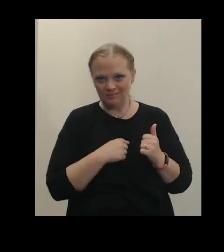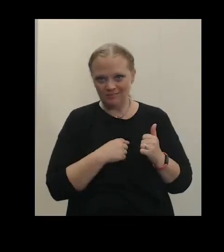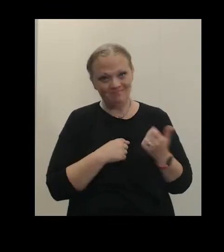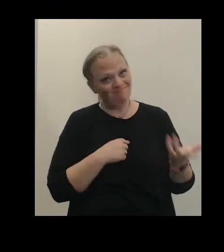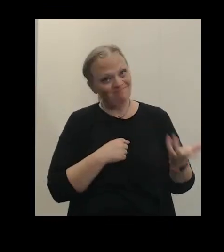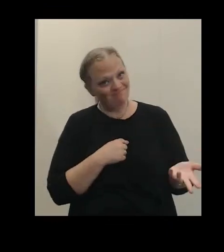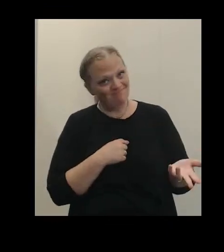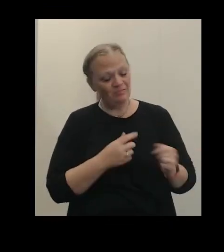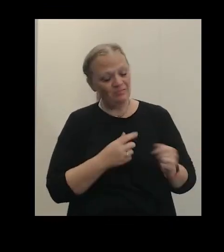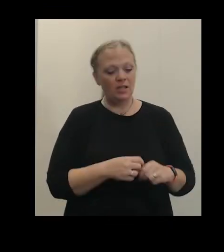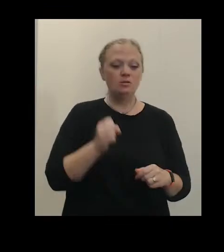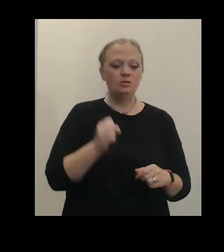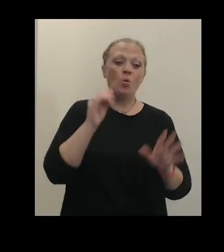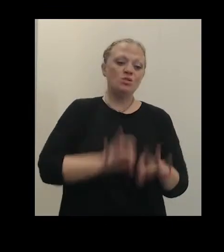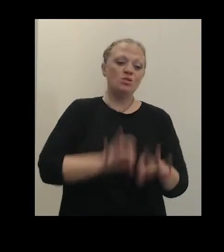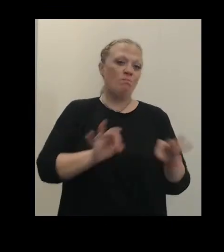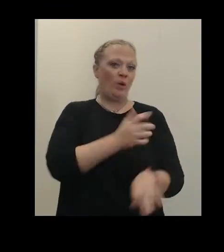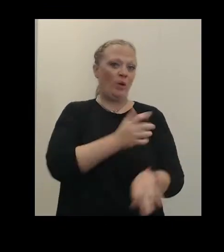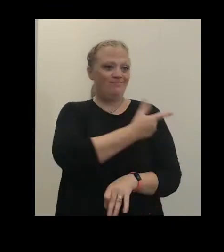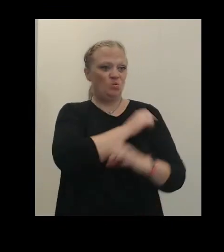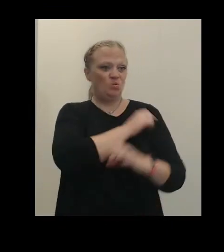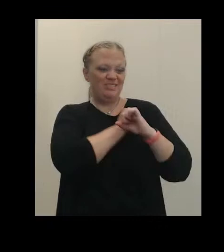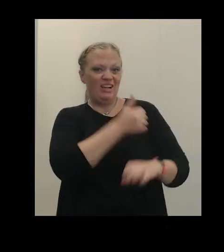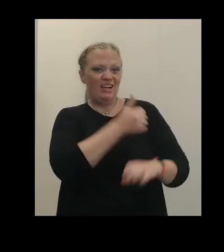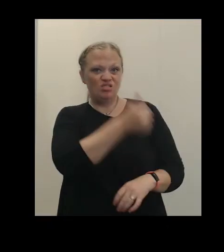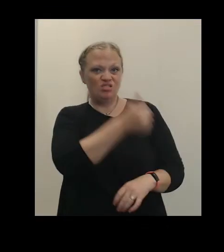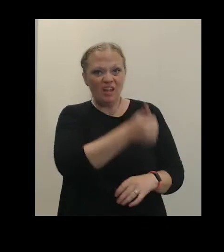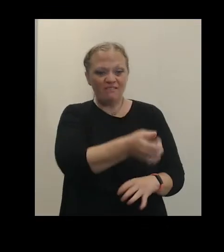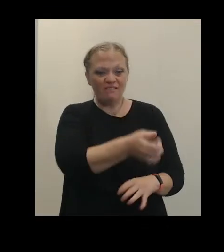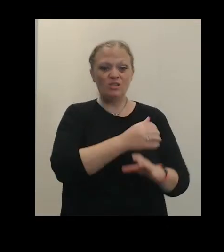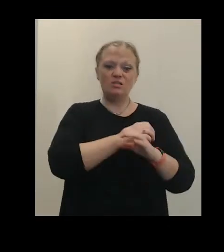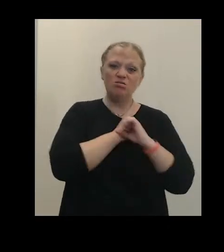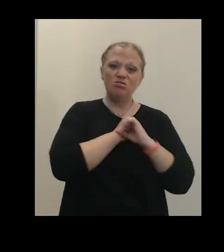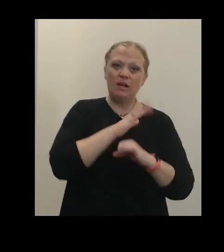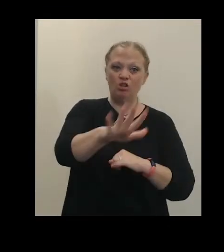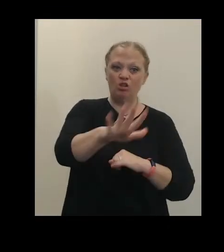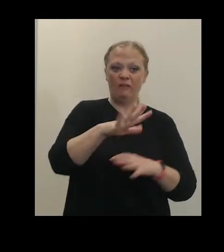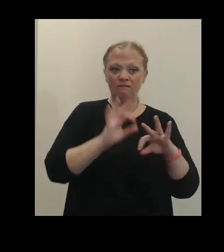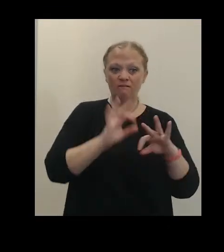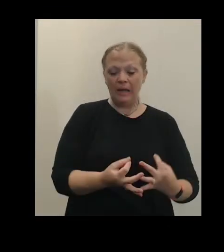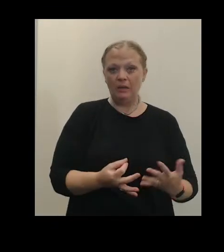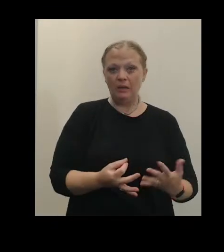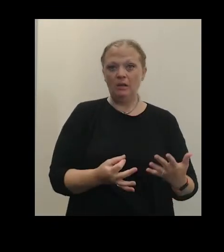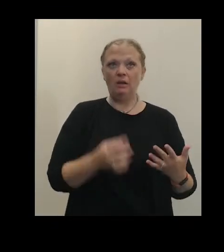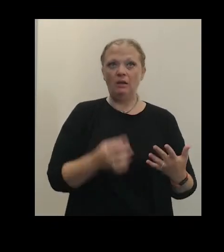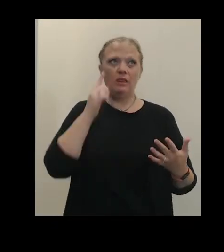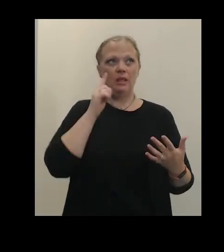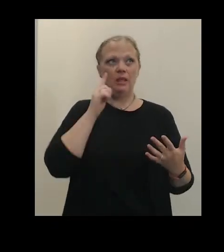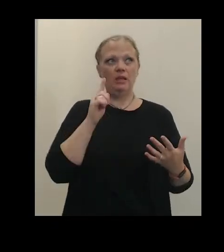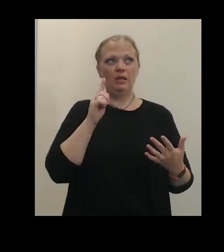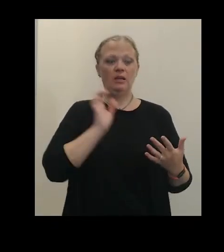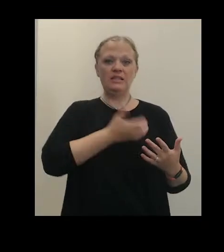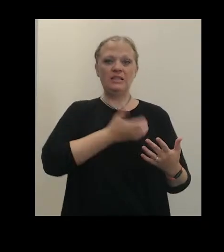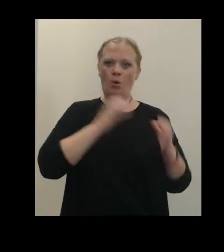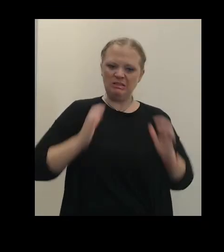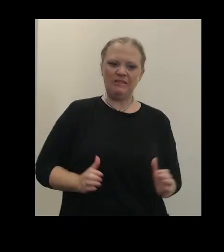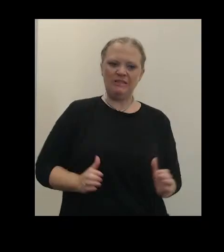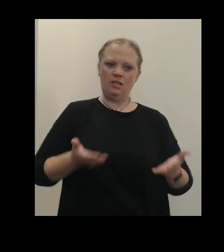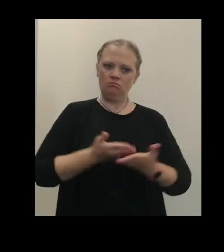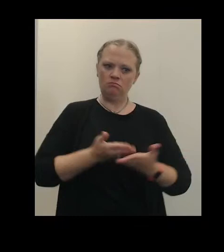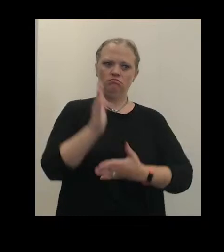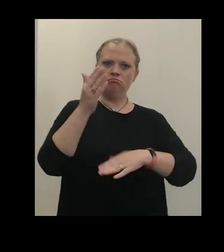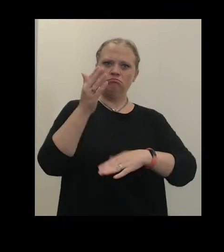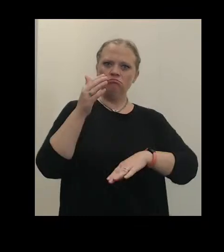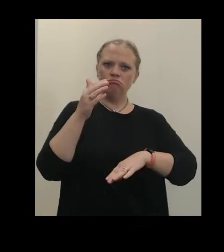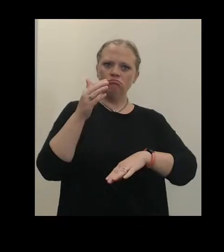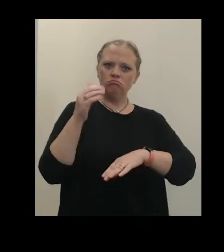get vaccinated to protect yourself, to protect your family. It's actually I think our civic duty and moral duty